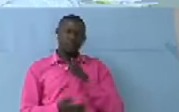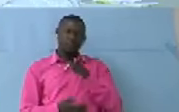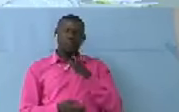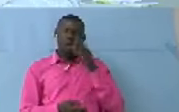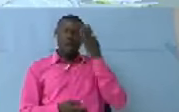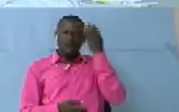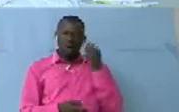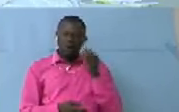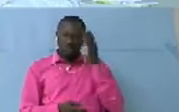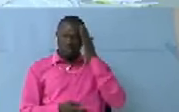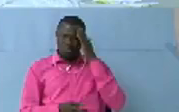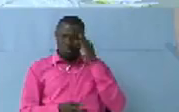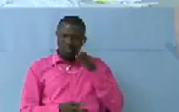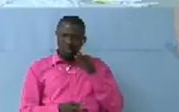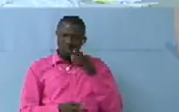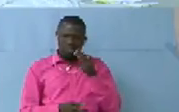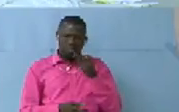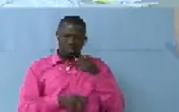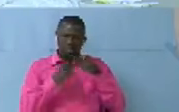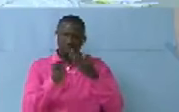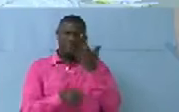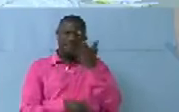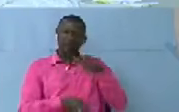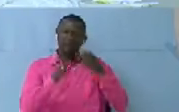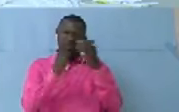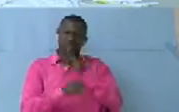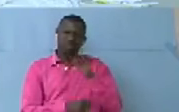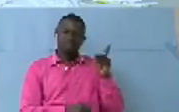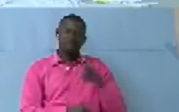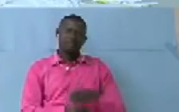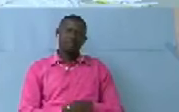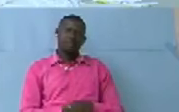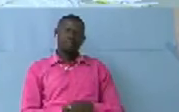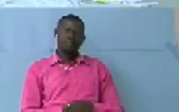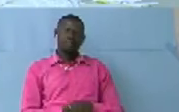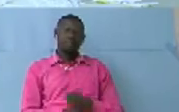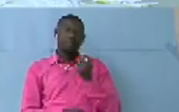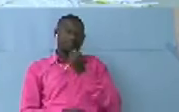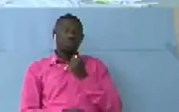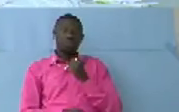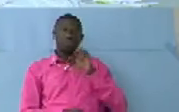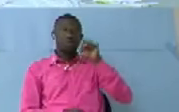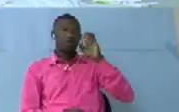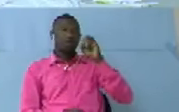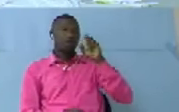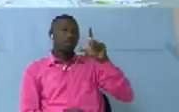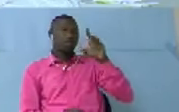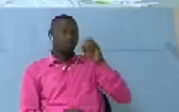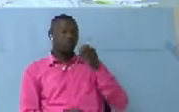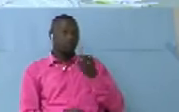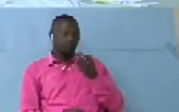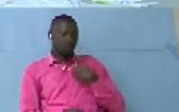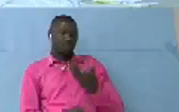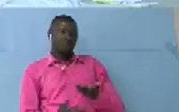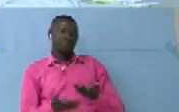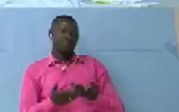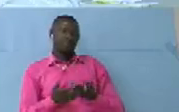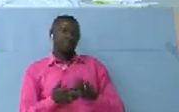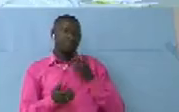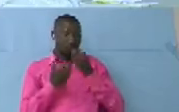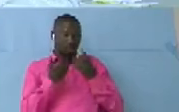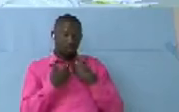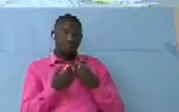$5,000? Solo La Fonye. Because Solo was the one that told me. What did he say to you? I don't know.